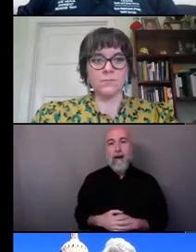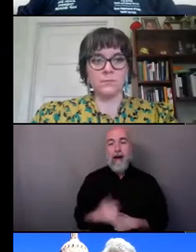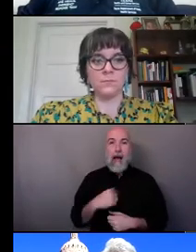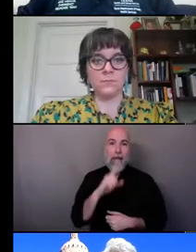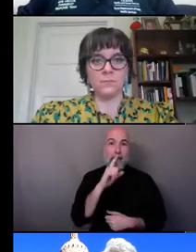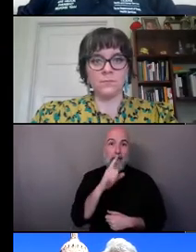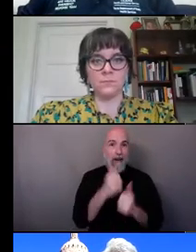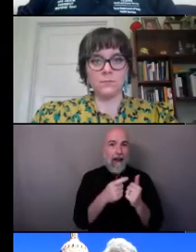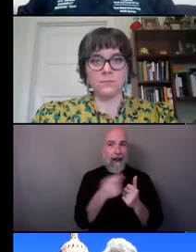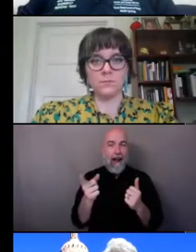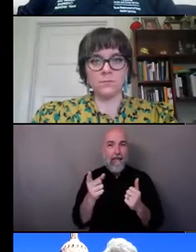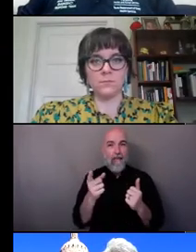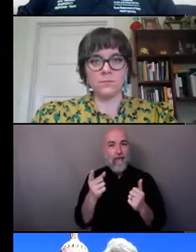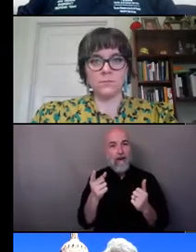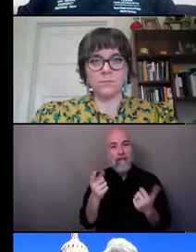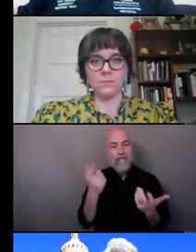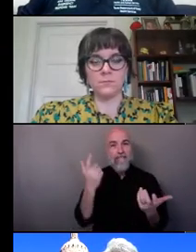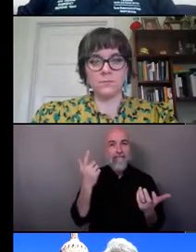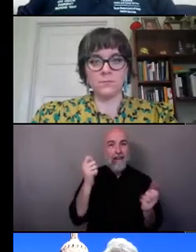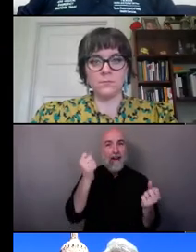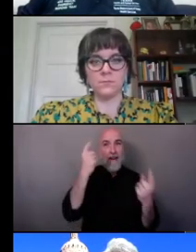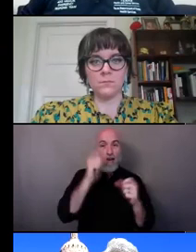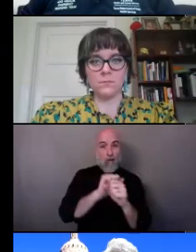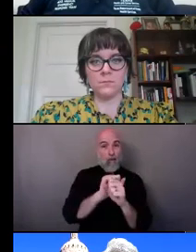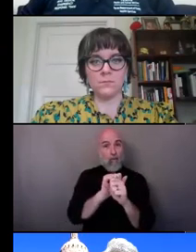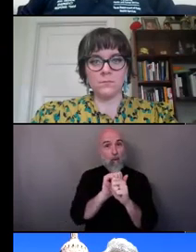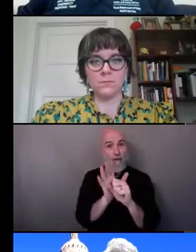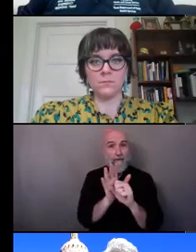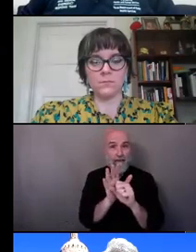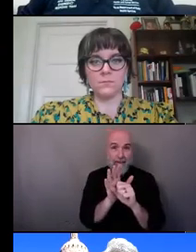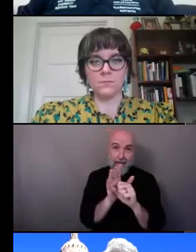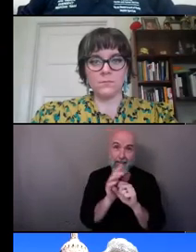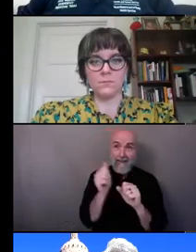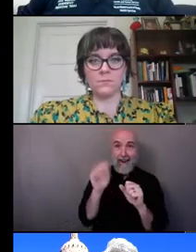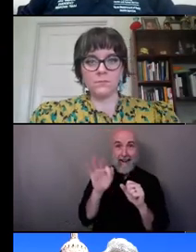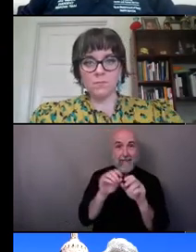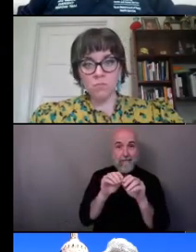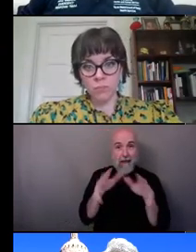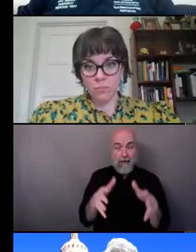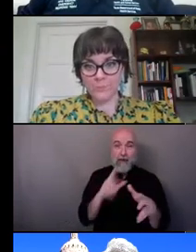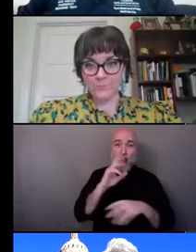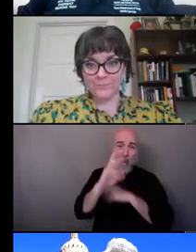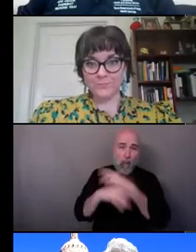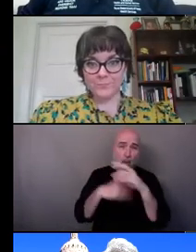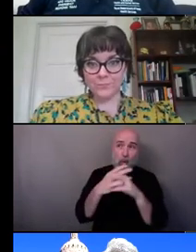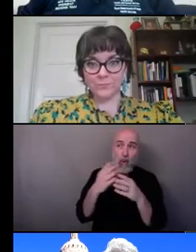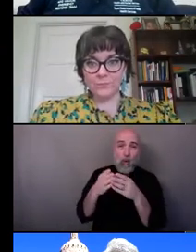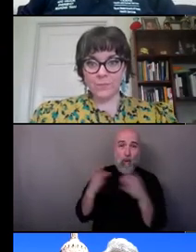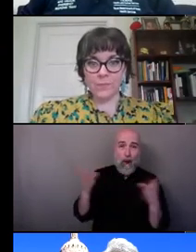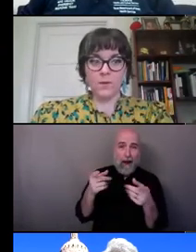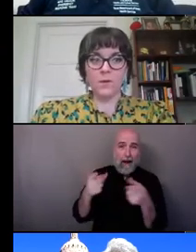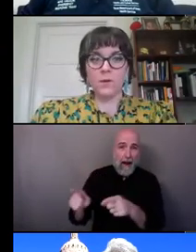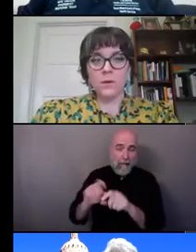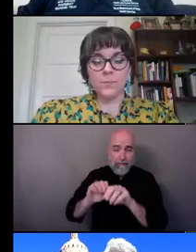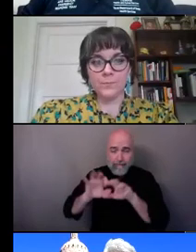everyone appreciates that the COVID-19 pandemic is a worldwide phenomenon, that it's